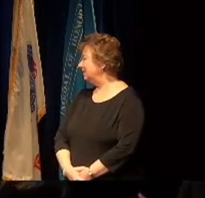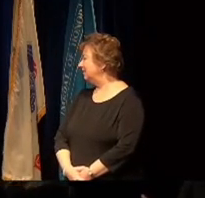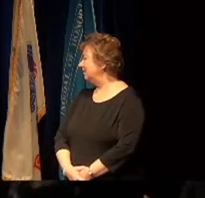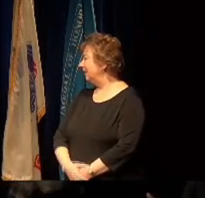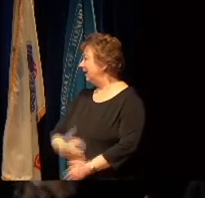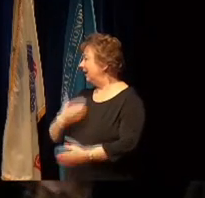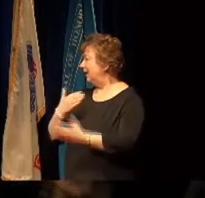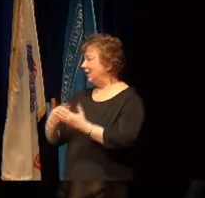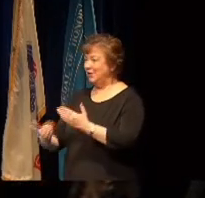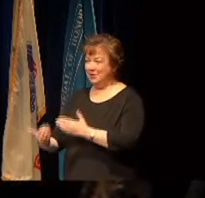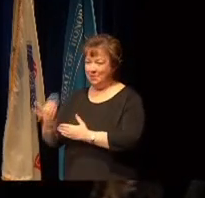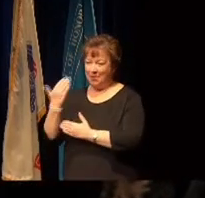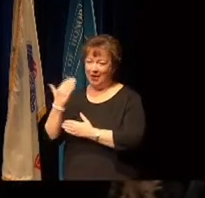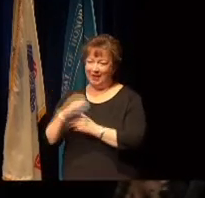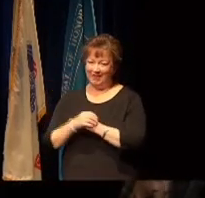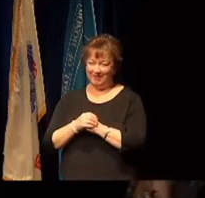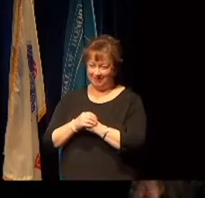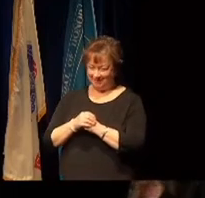Good morning.